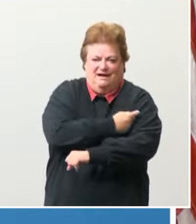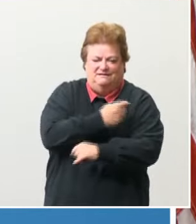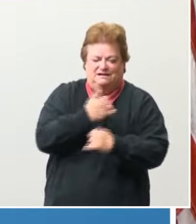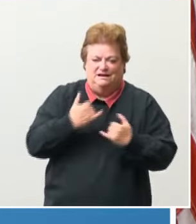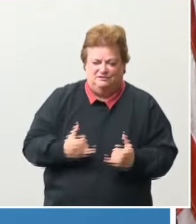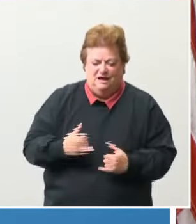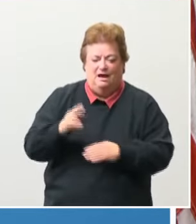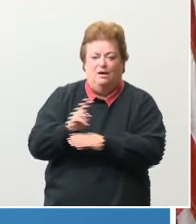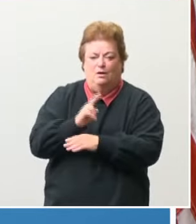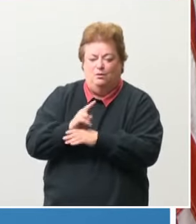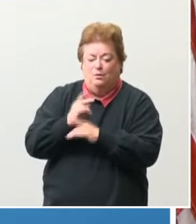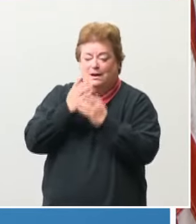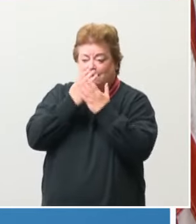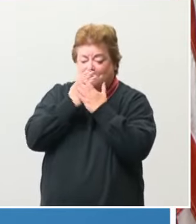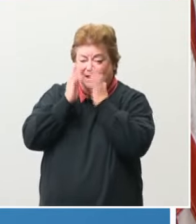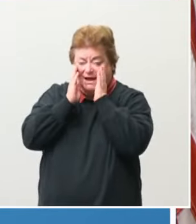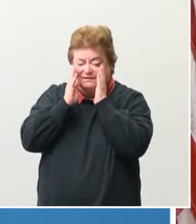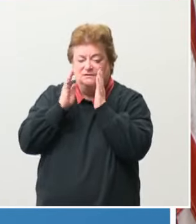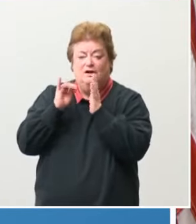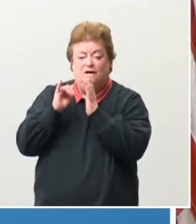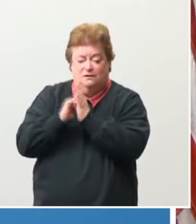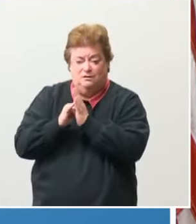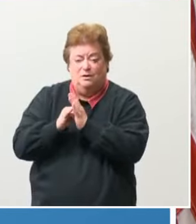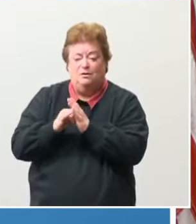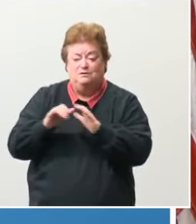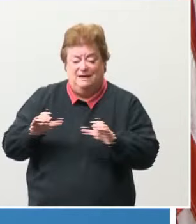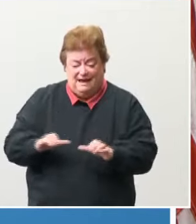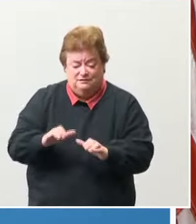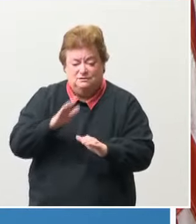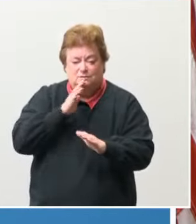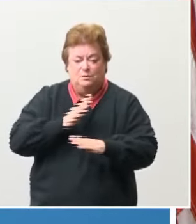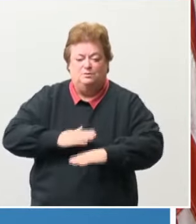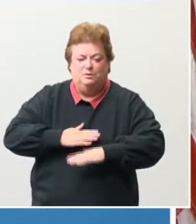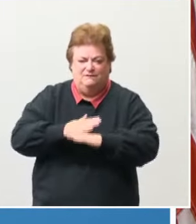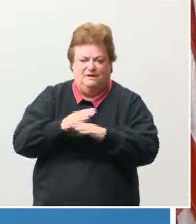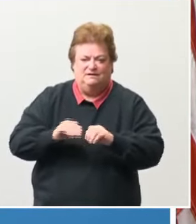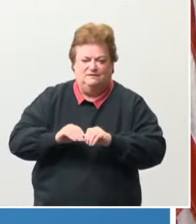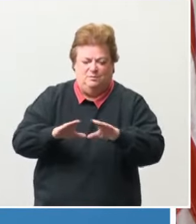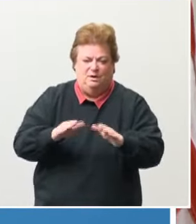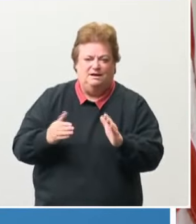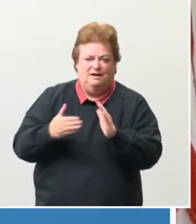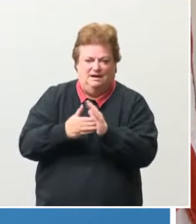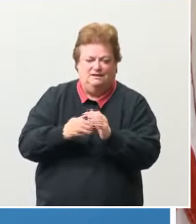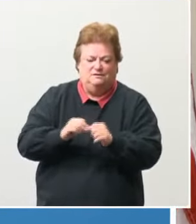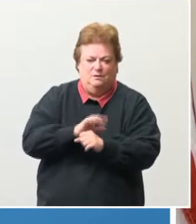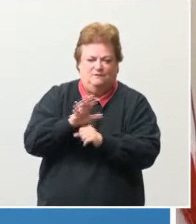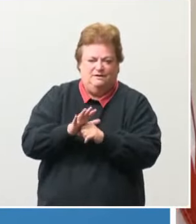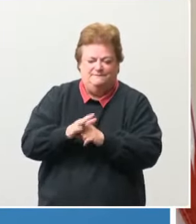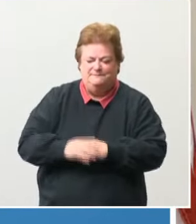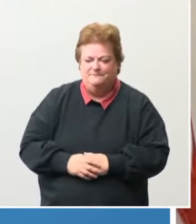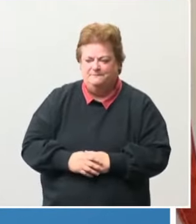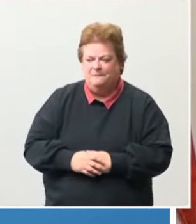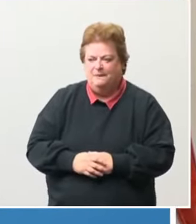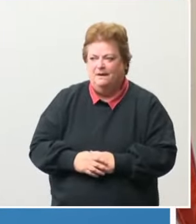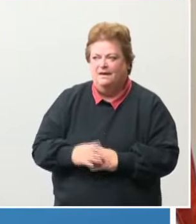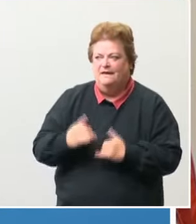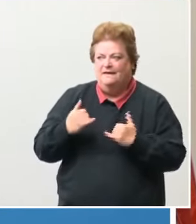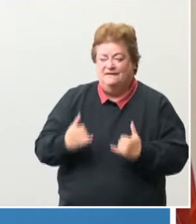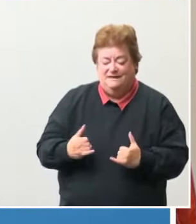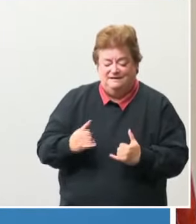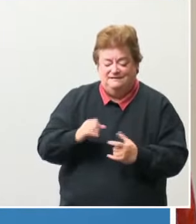wear a mask, actions that help prevent spread and provide protection against COVID-19. This is an